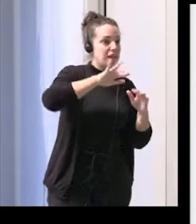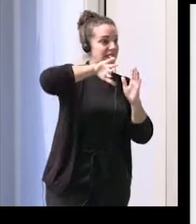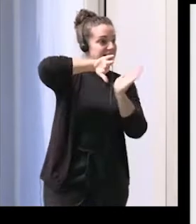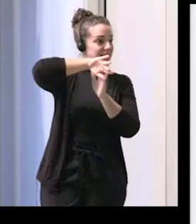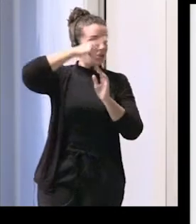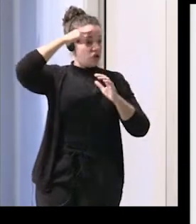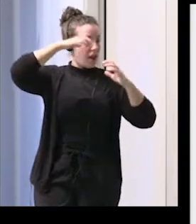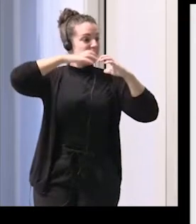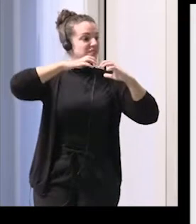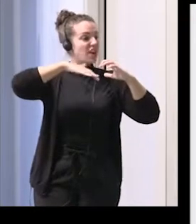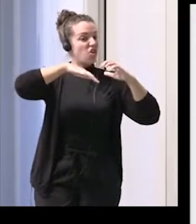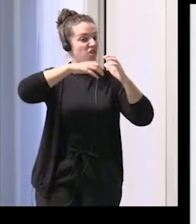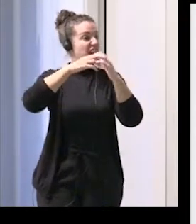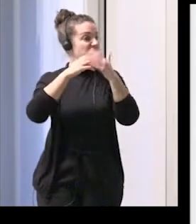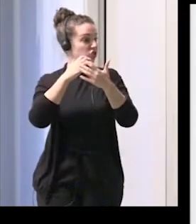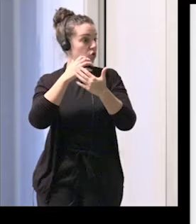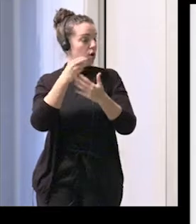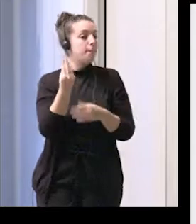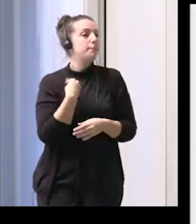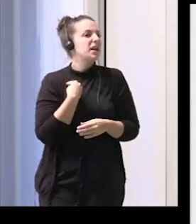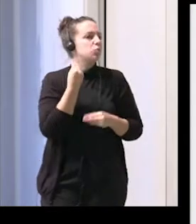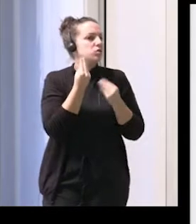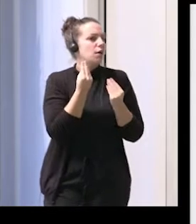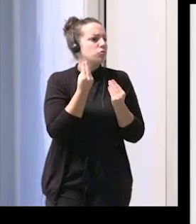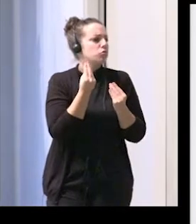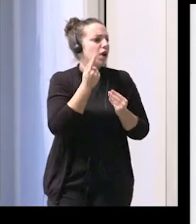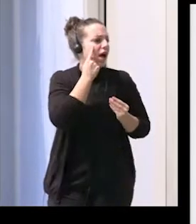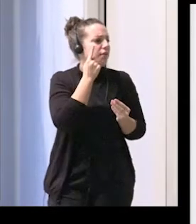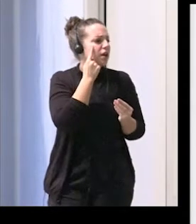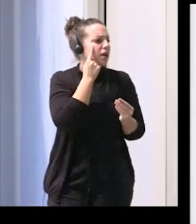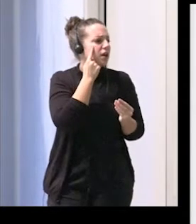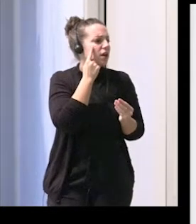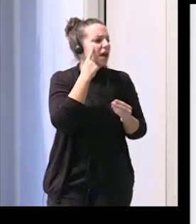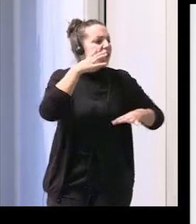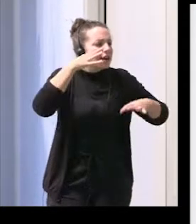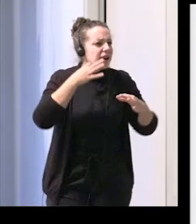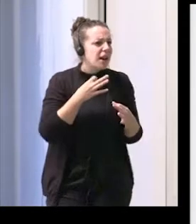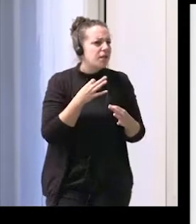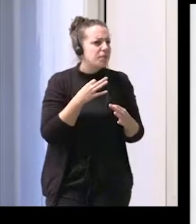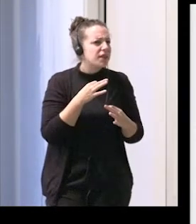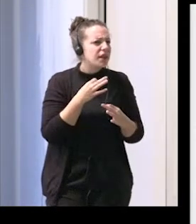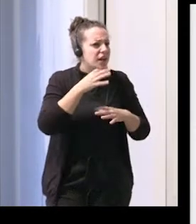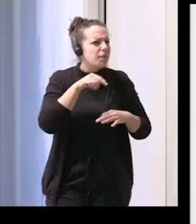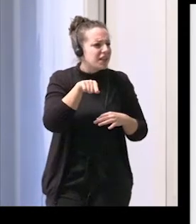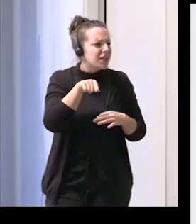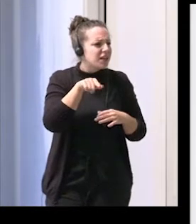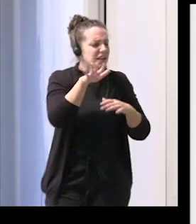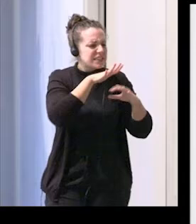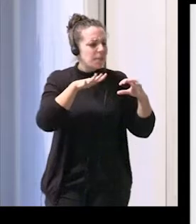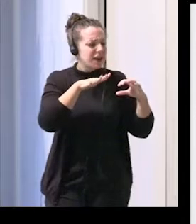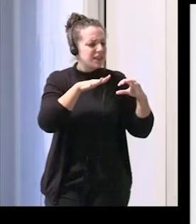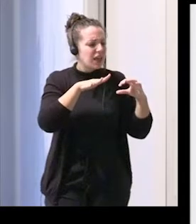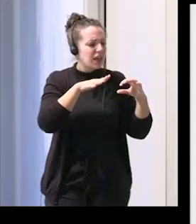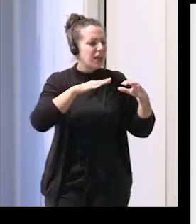let's ask ourselves, what would normally stimulate this brain? Well, it should be the left ear